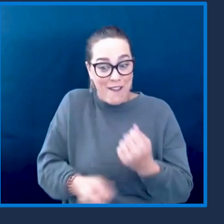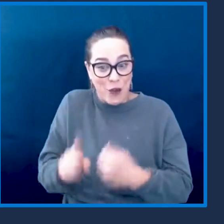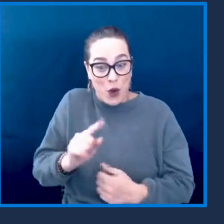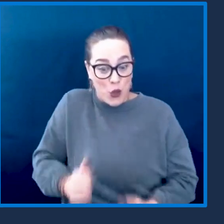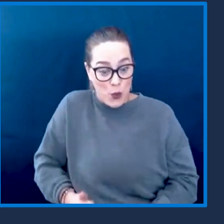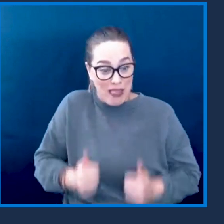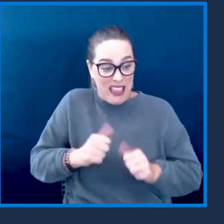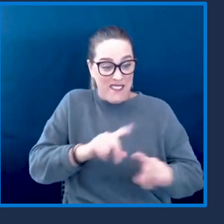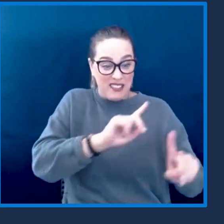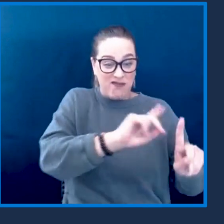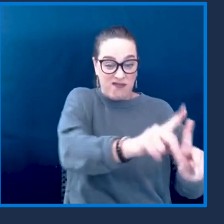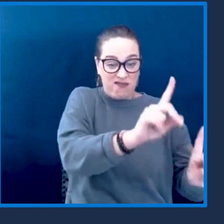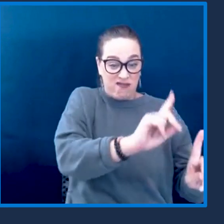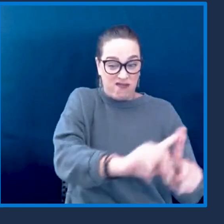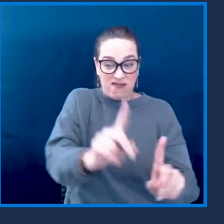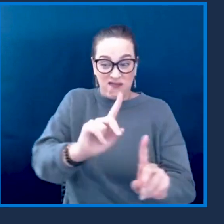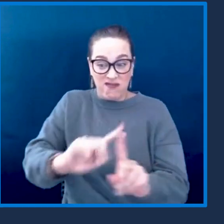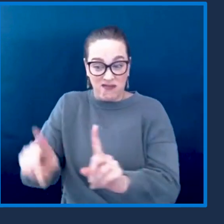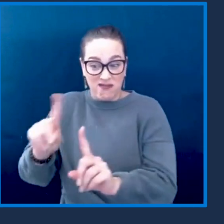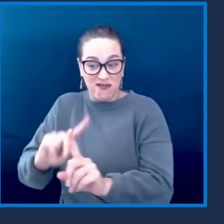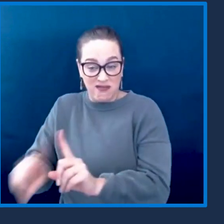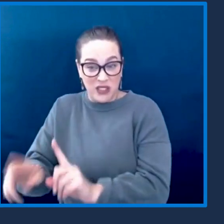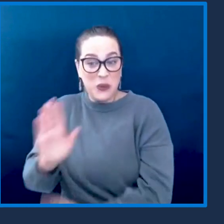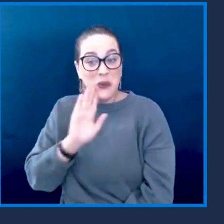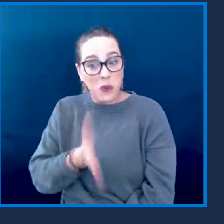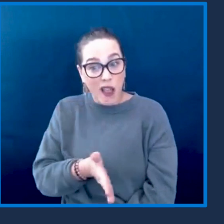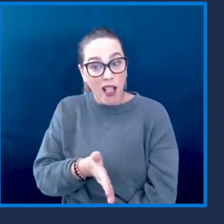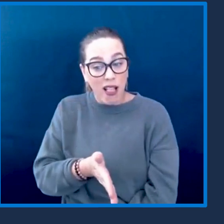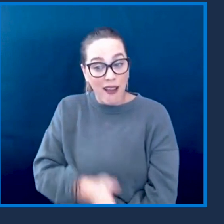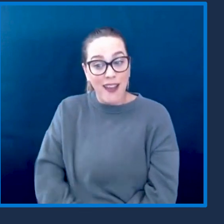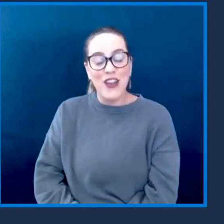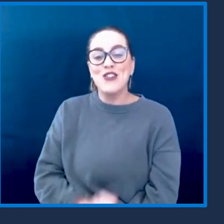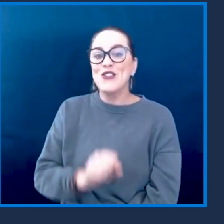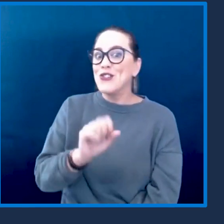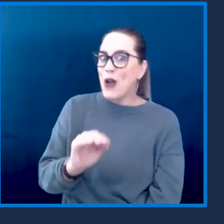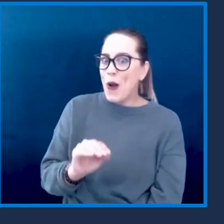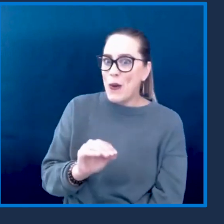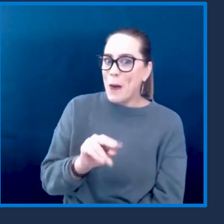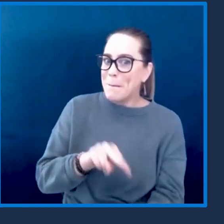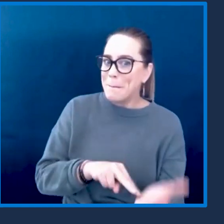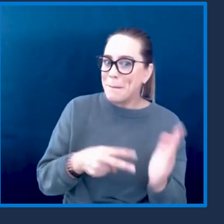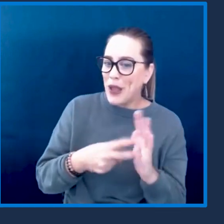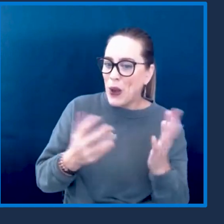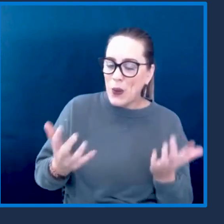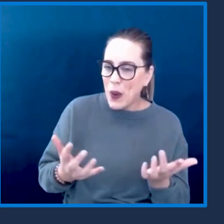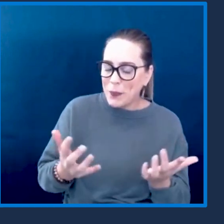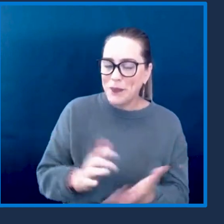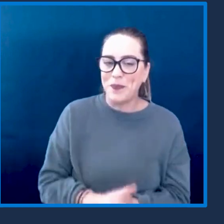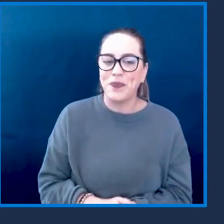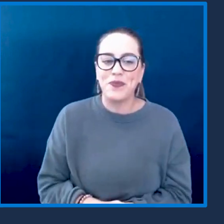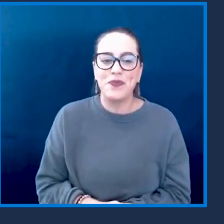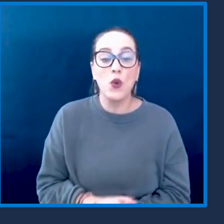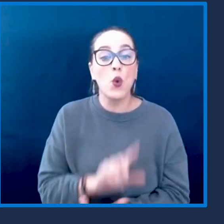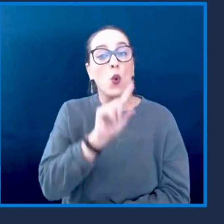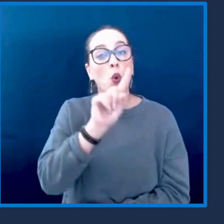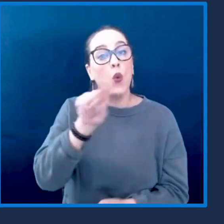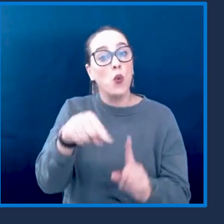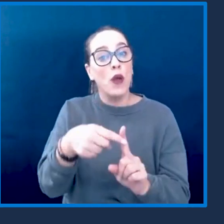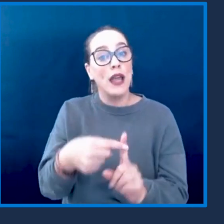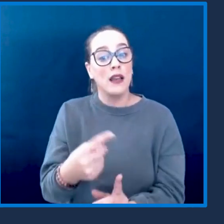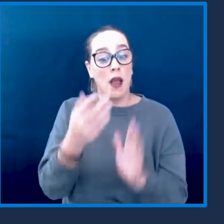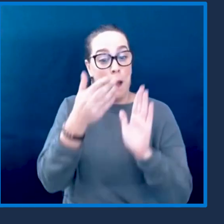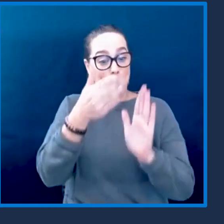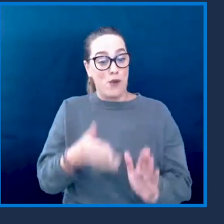go. There's always some little thing that's different. So instead, here's your takeaway. When someone behaves or